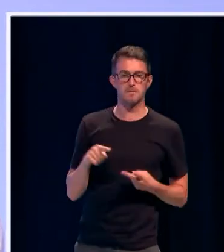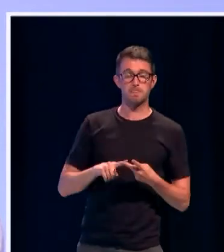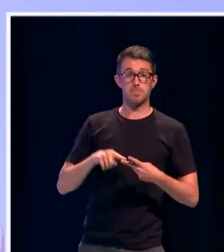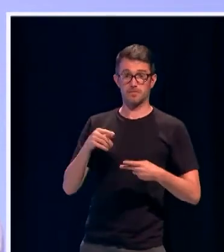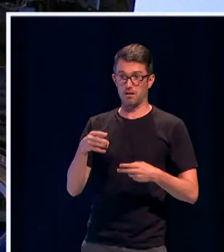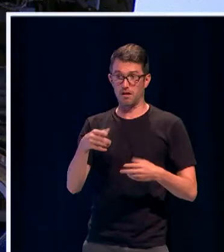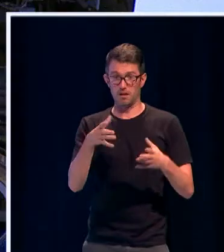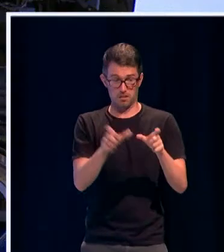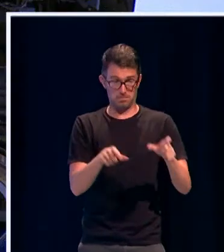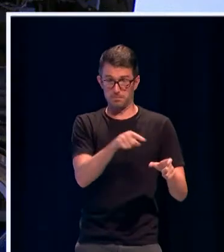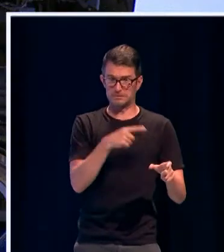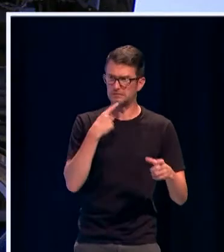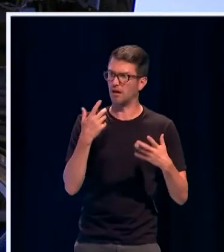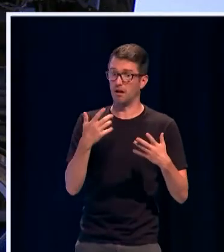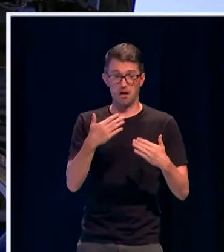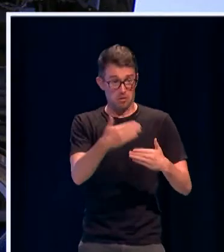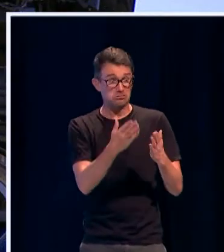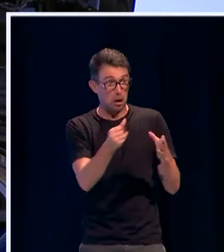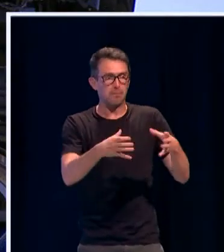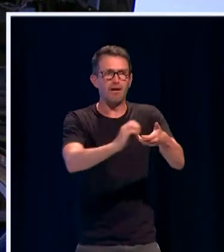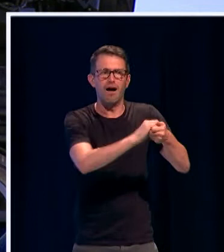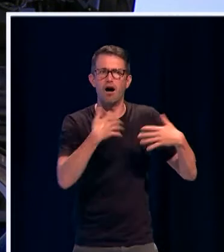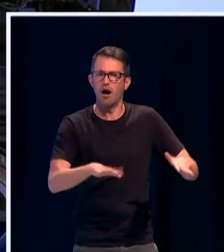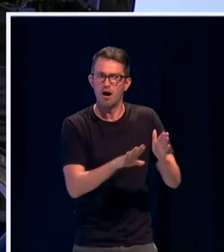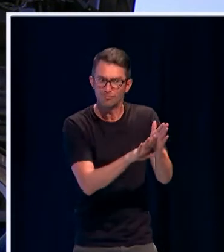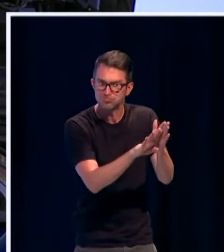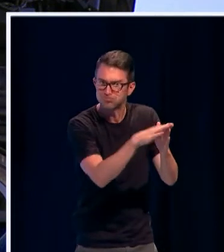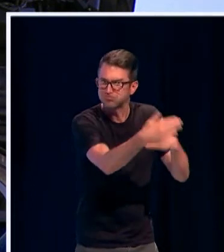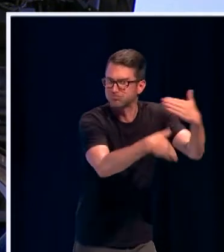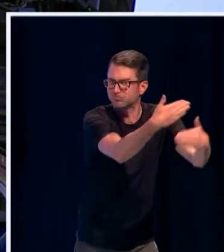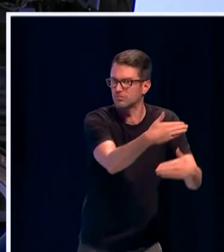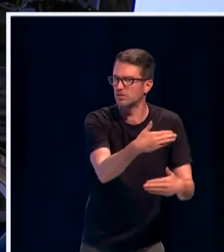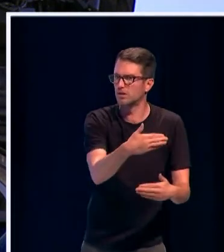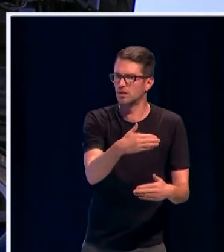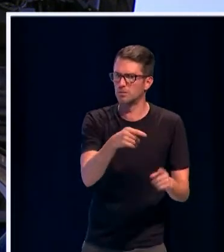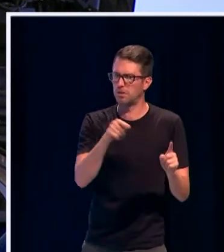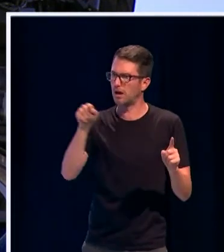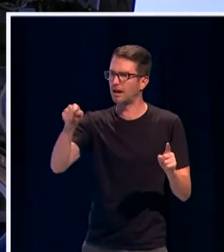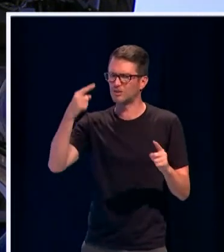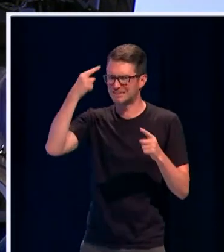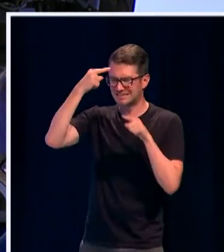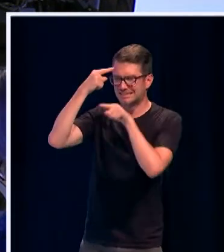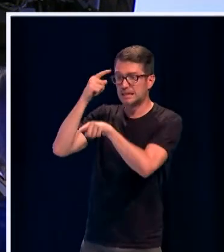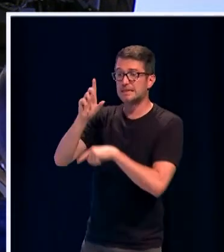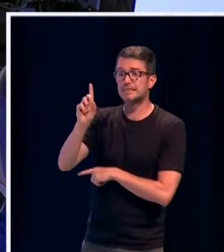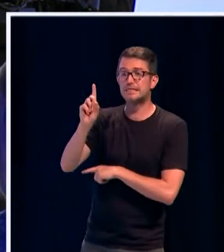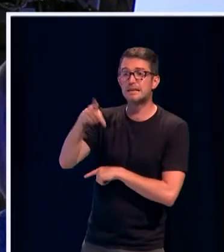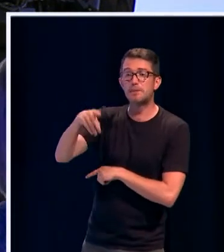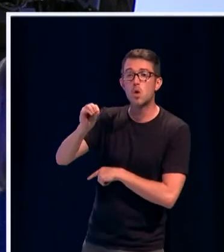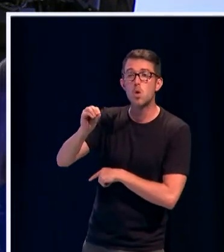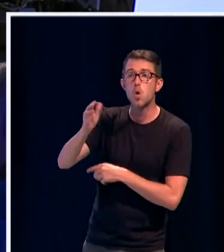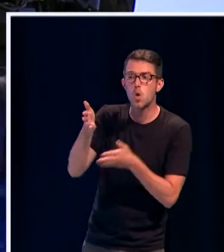inclusive, but you're also building the capacity of the DPOs to contribute to inclusive